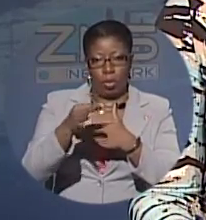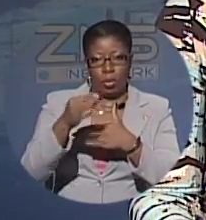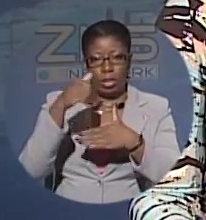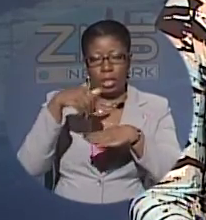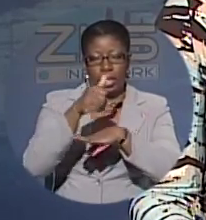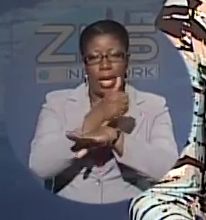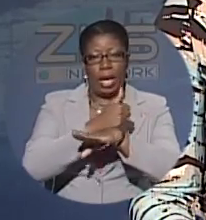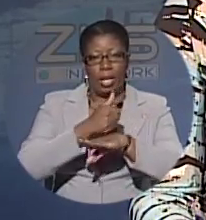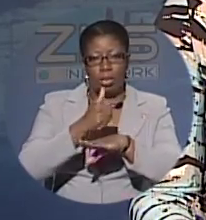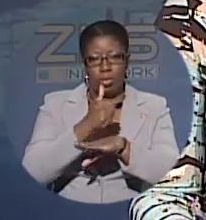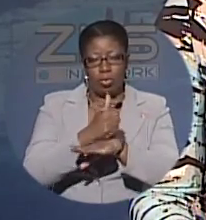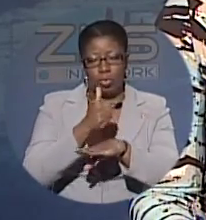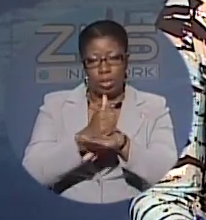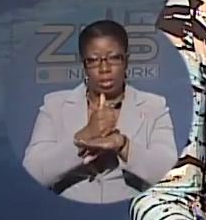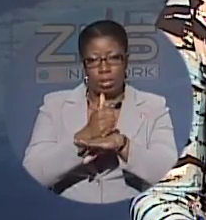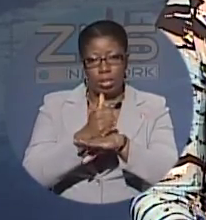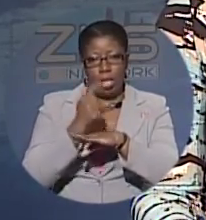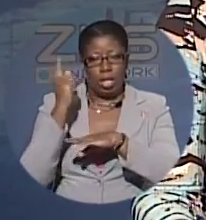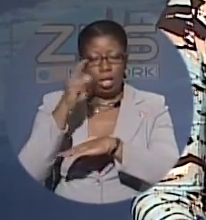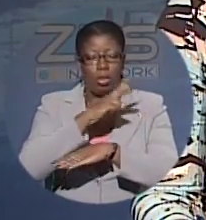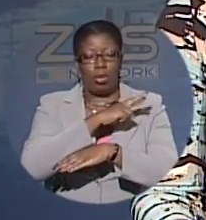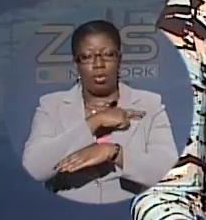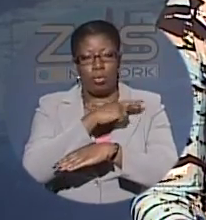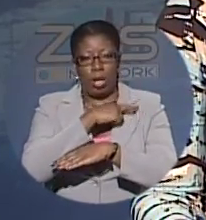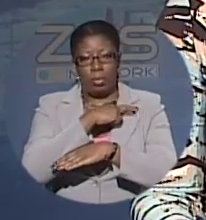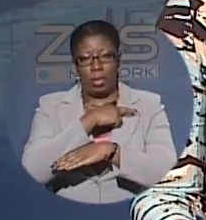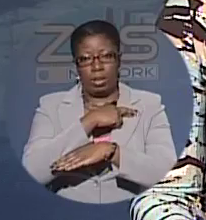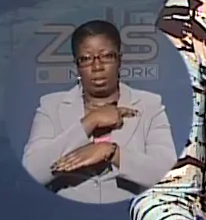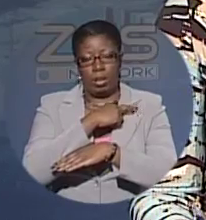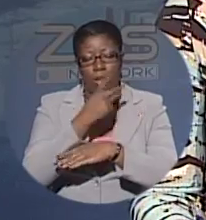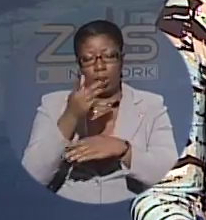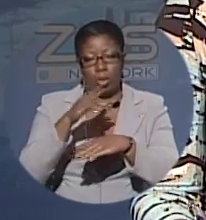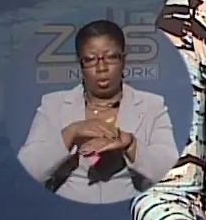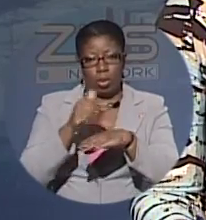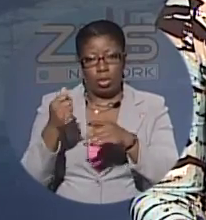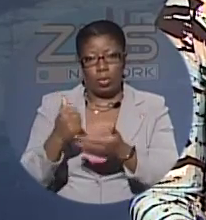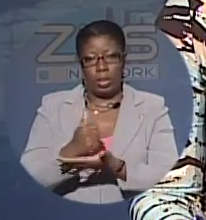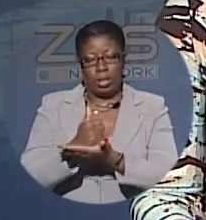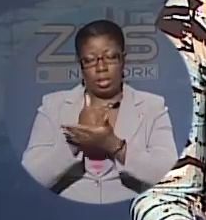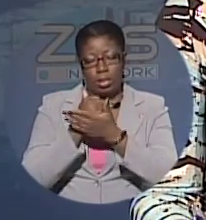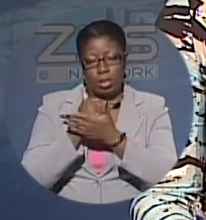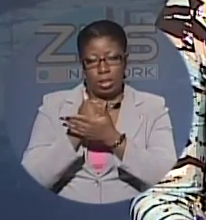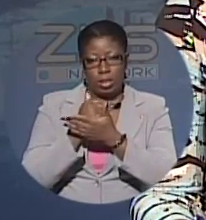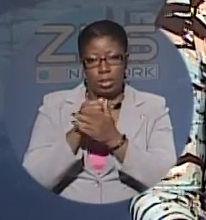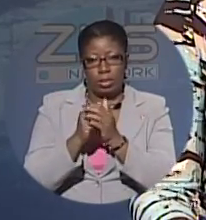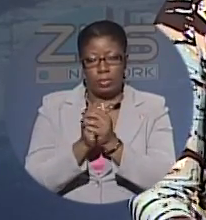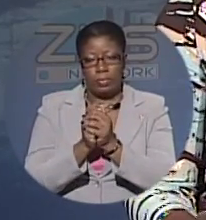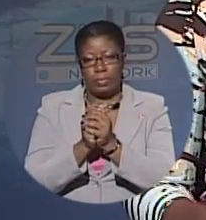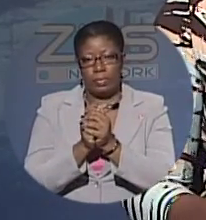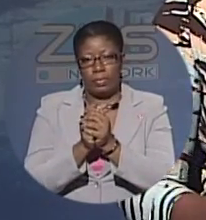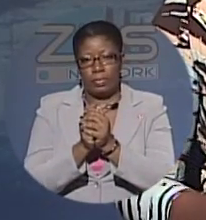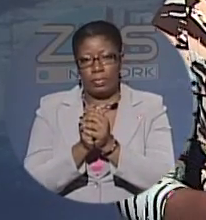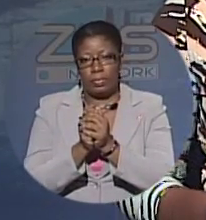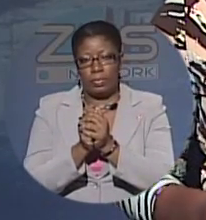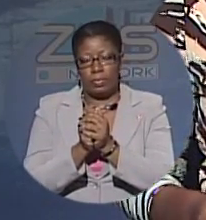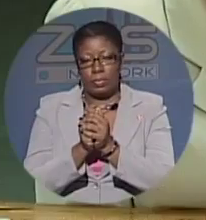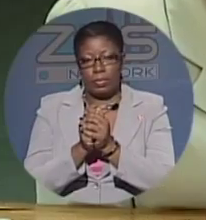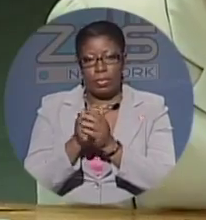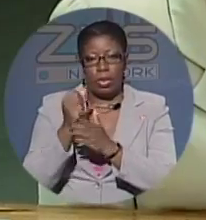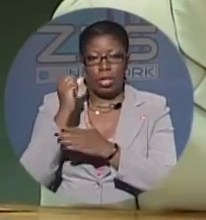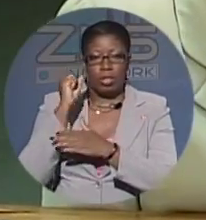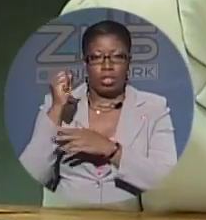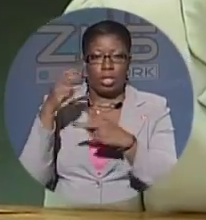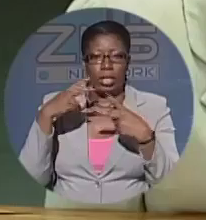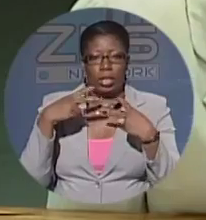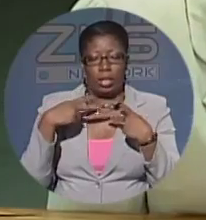Wanda Ramming answered the call to assist in the development of her North Andros community. Julian Gibson has a story. She's had